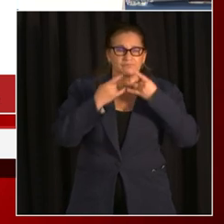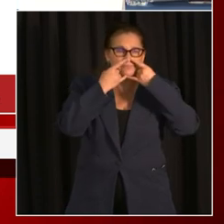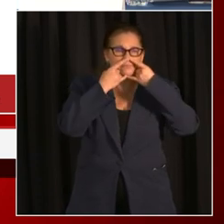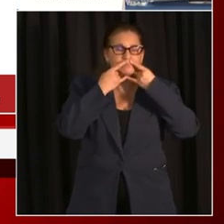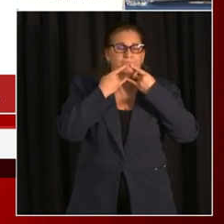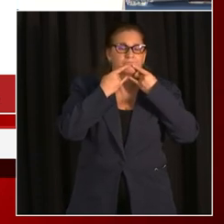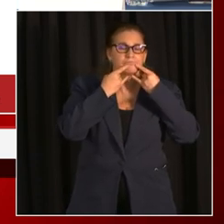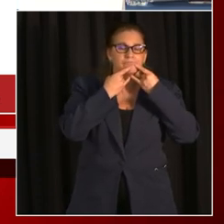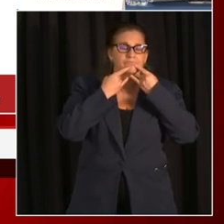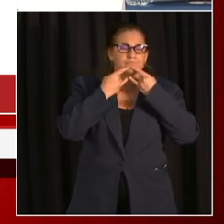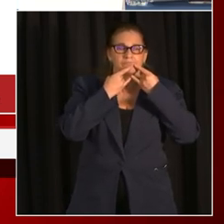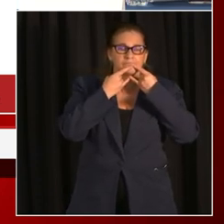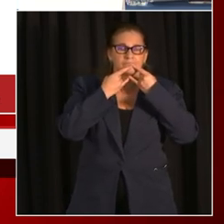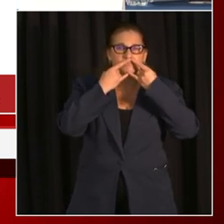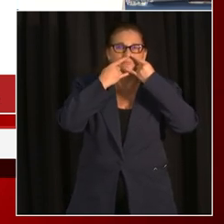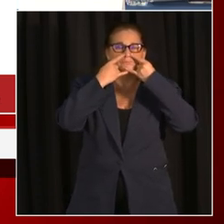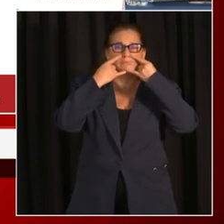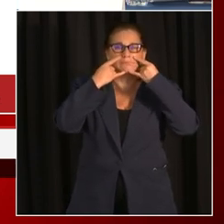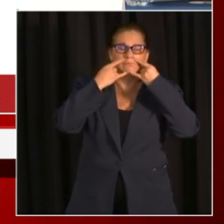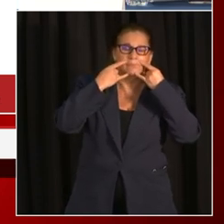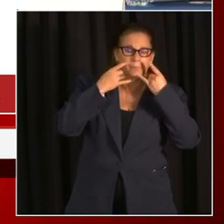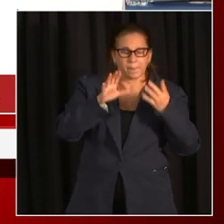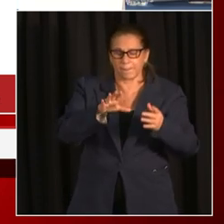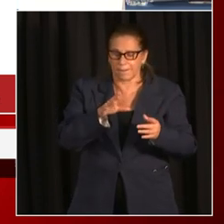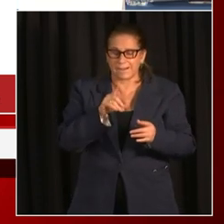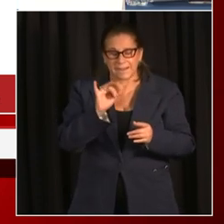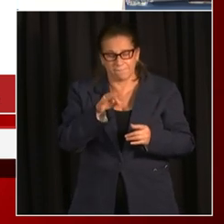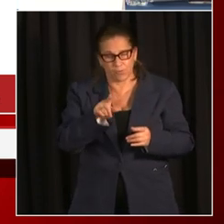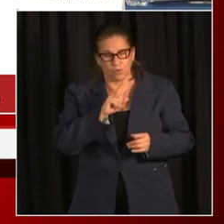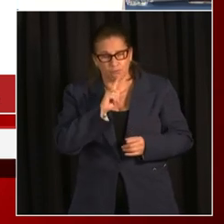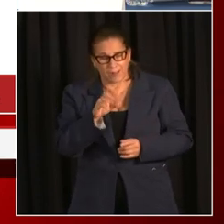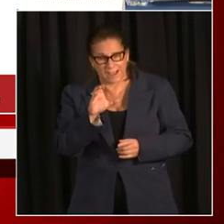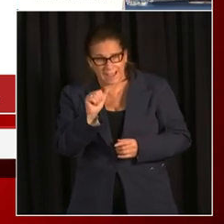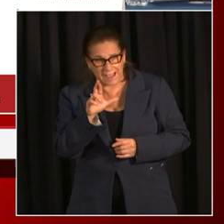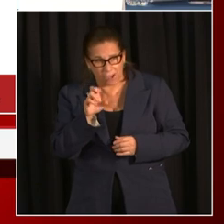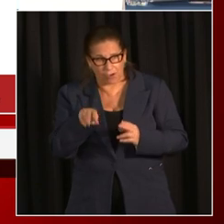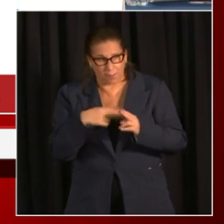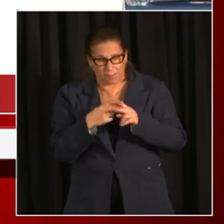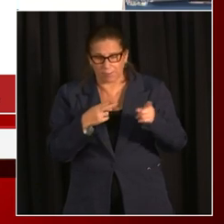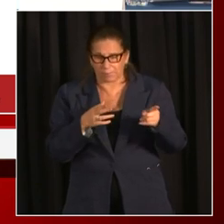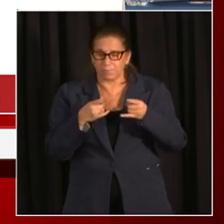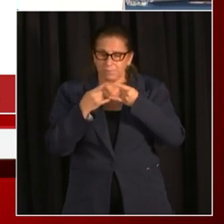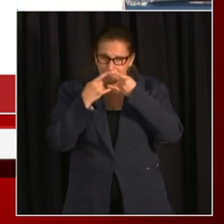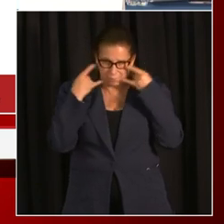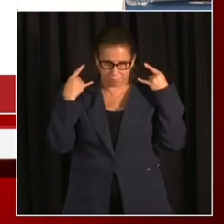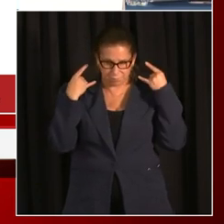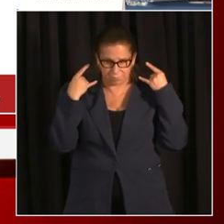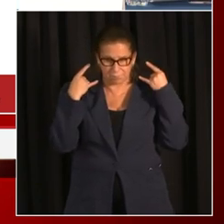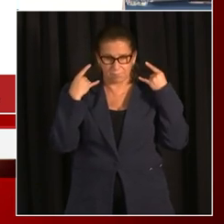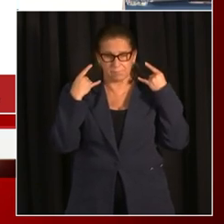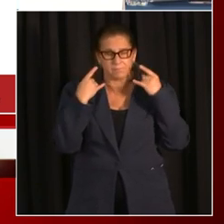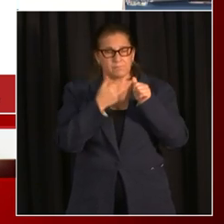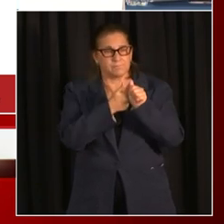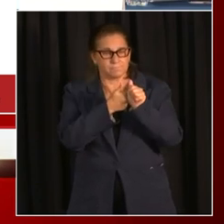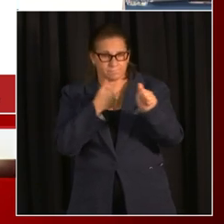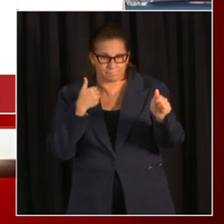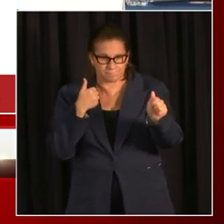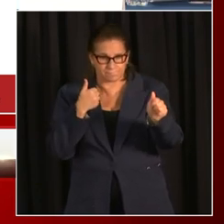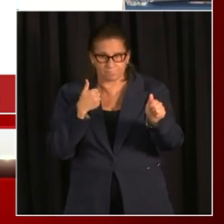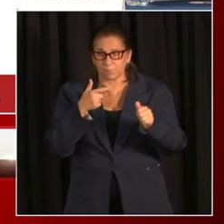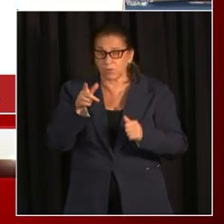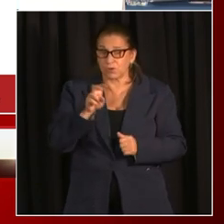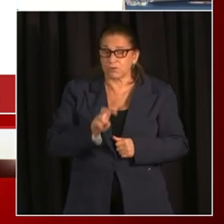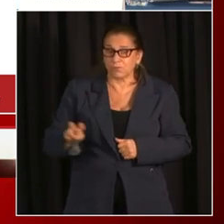care about them and they care about you, because you're protecting each other. Travel is a risk, is why we have our travel policy in